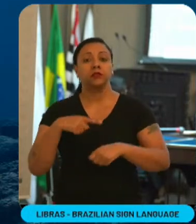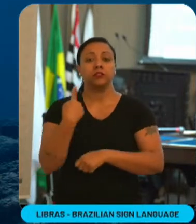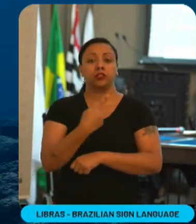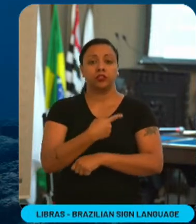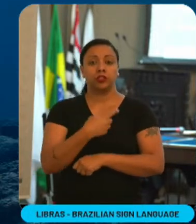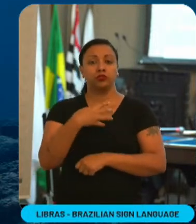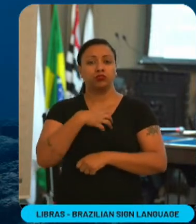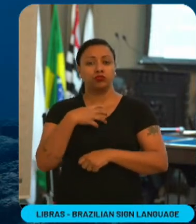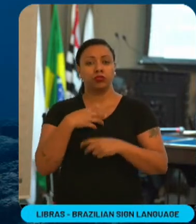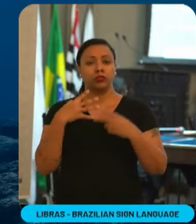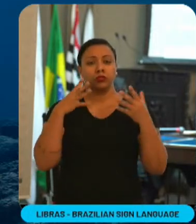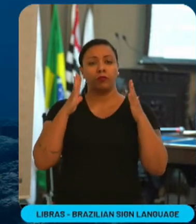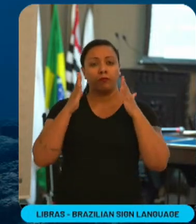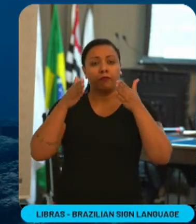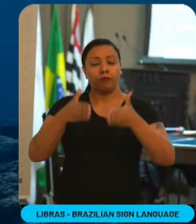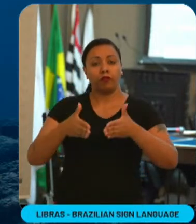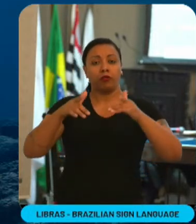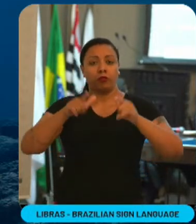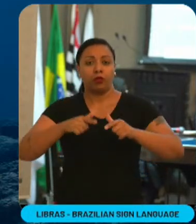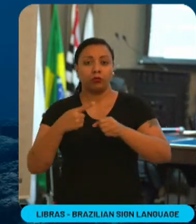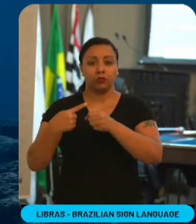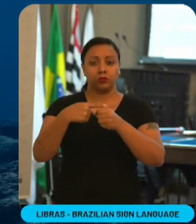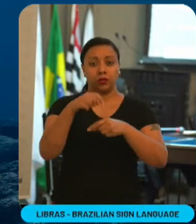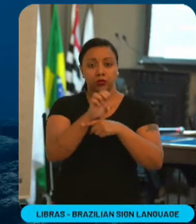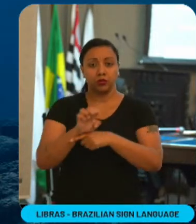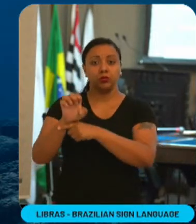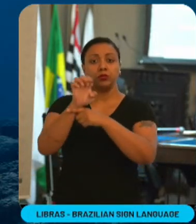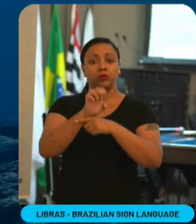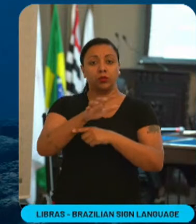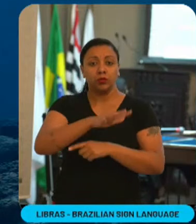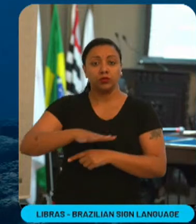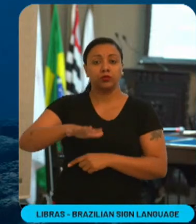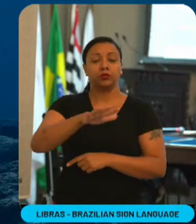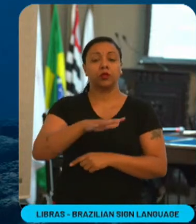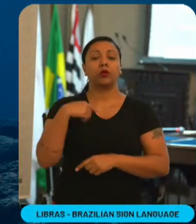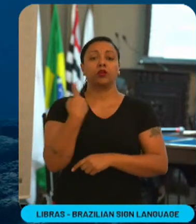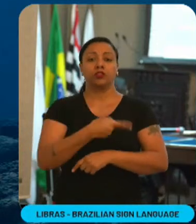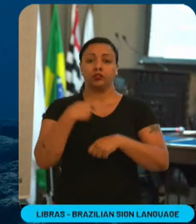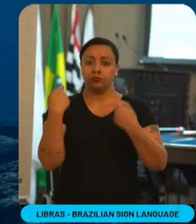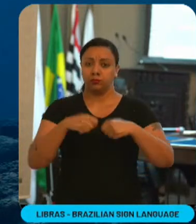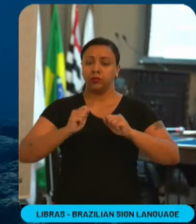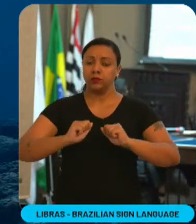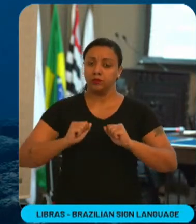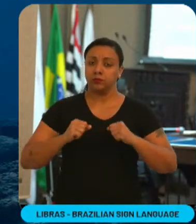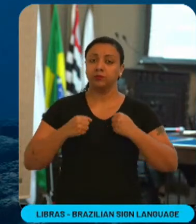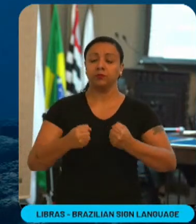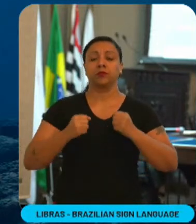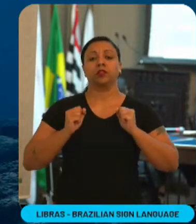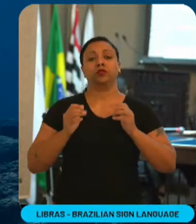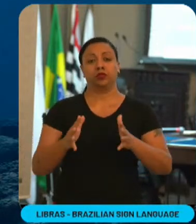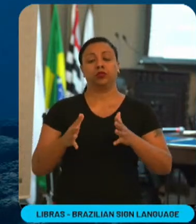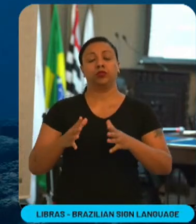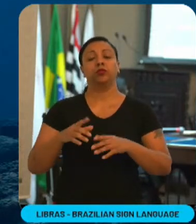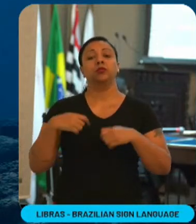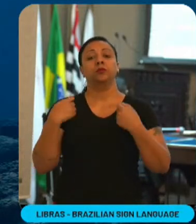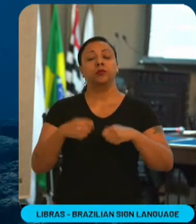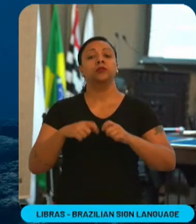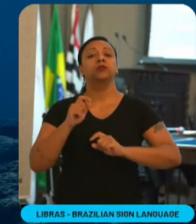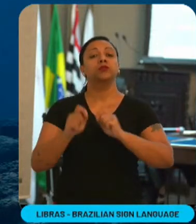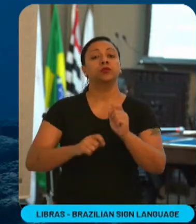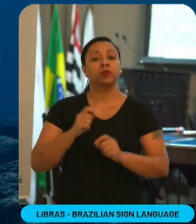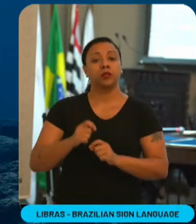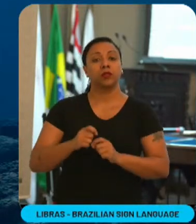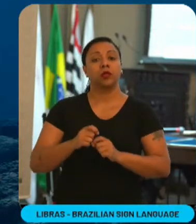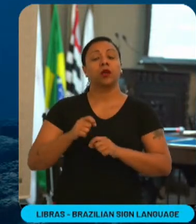but this requires to act locally and regionally. And to do